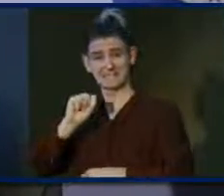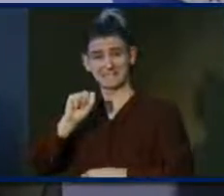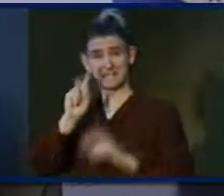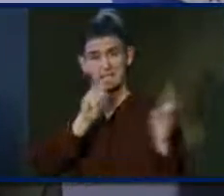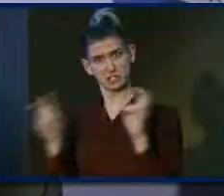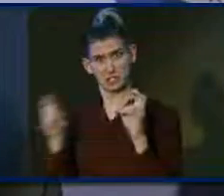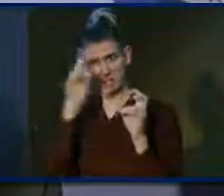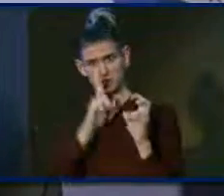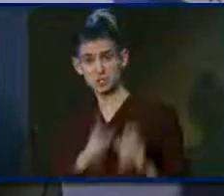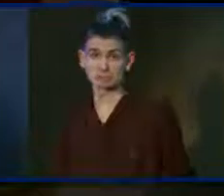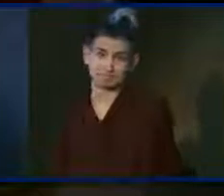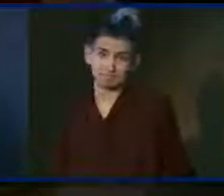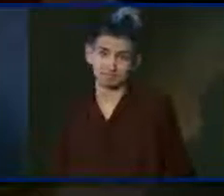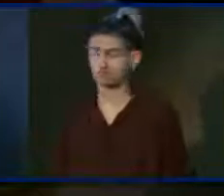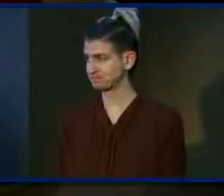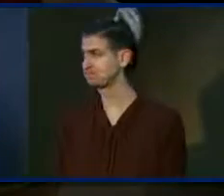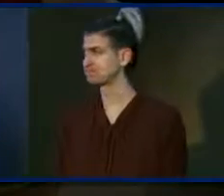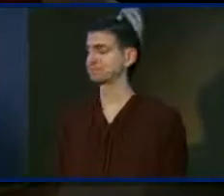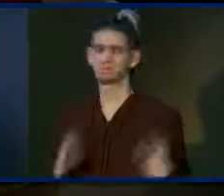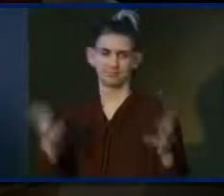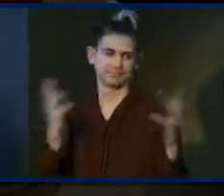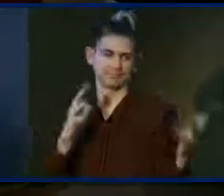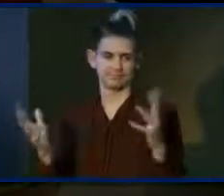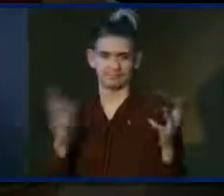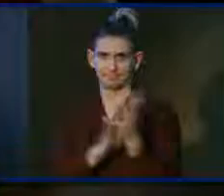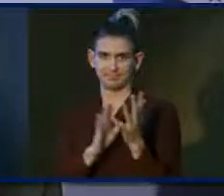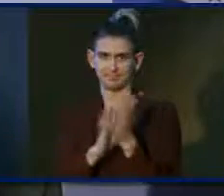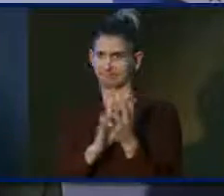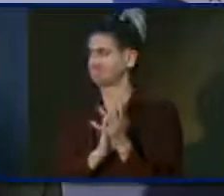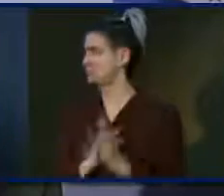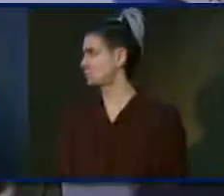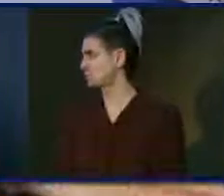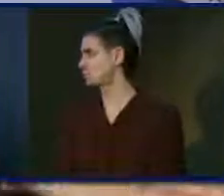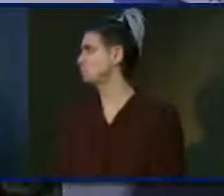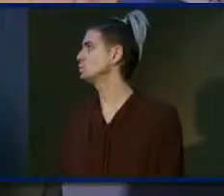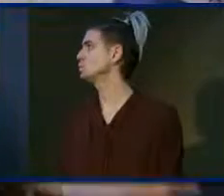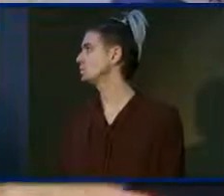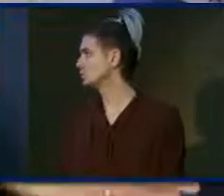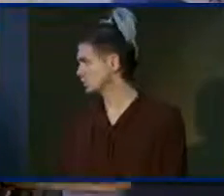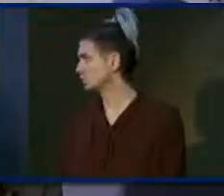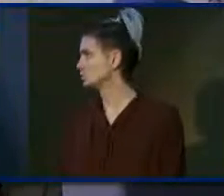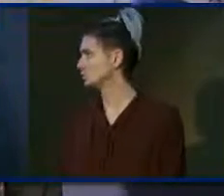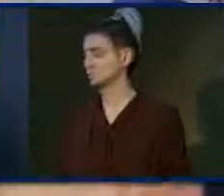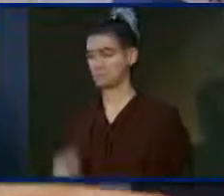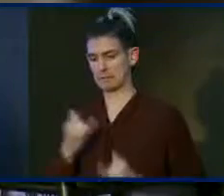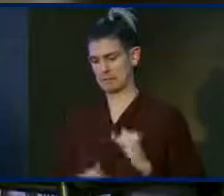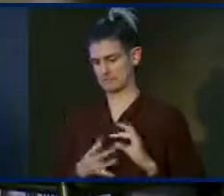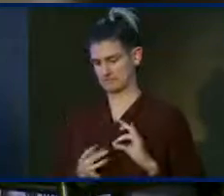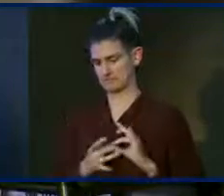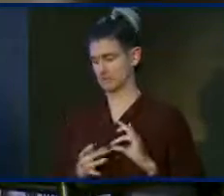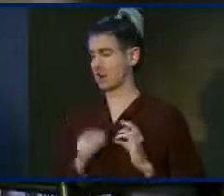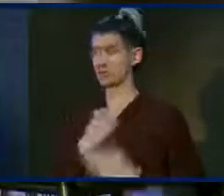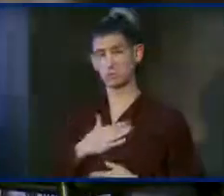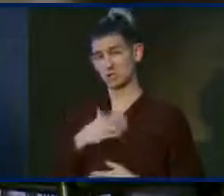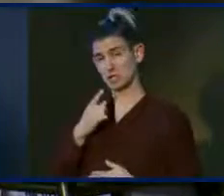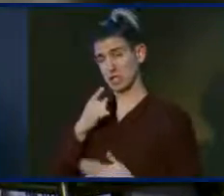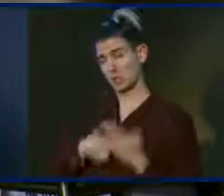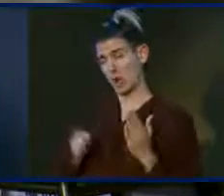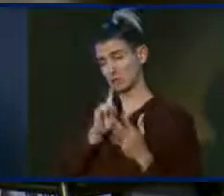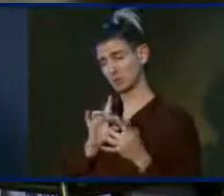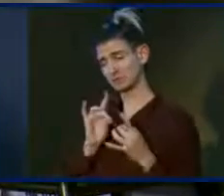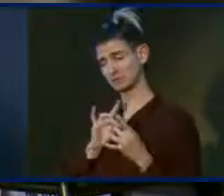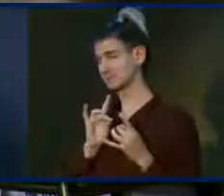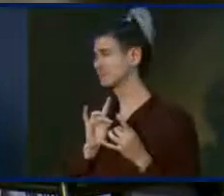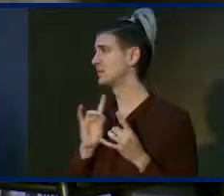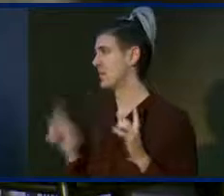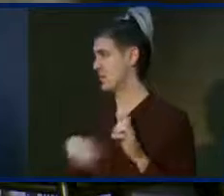there. Yep. Yeah. And the last thing I would say is, I really appreciate what you said about the fact that